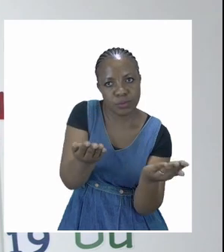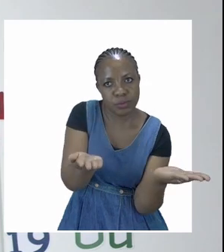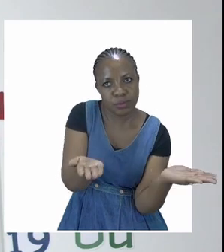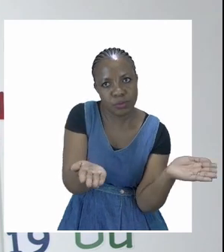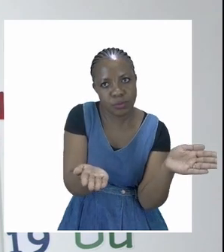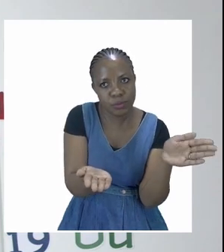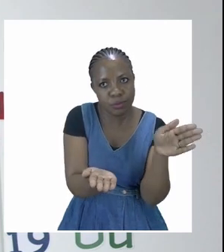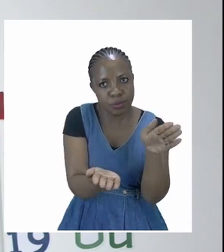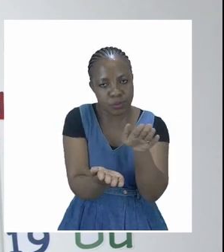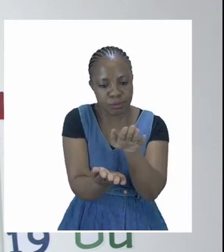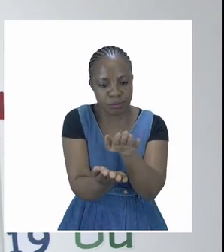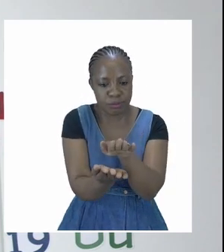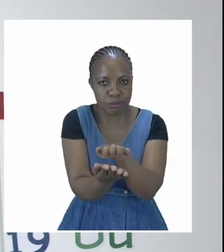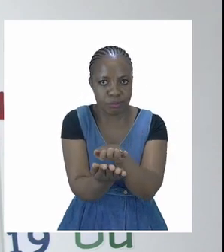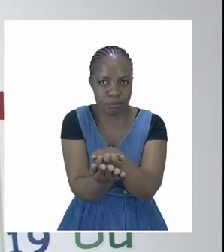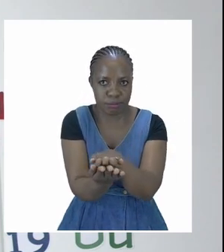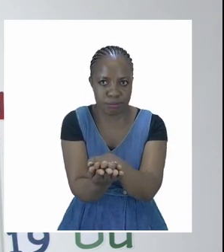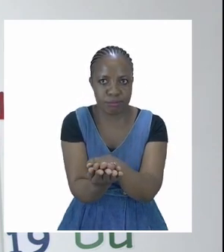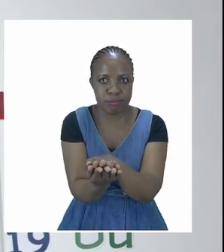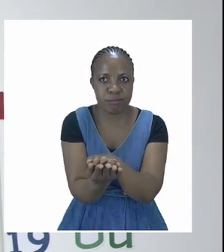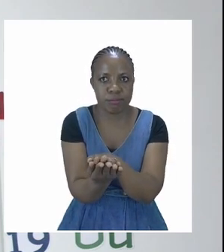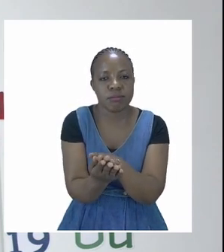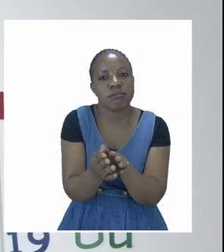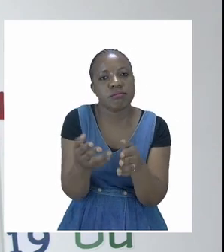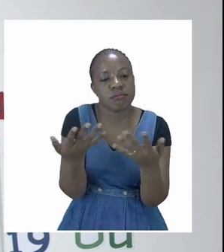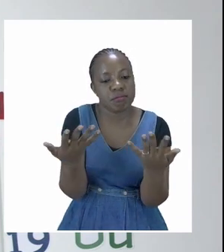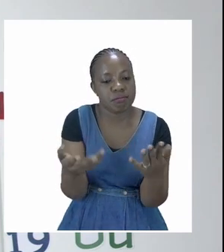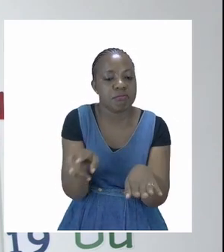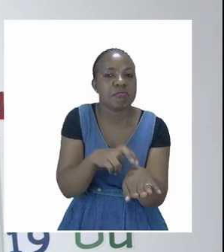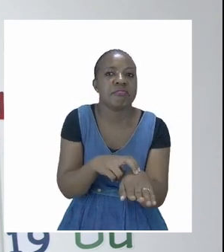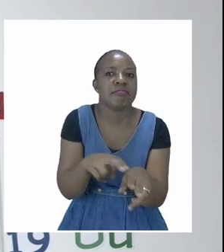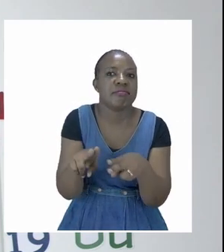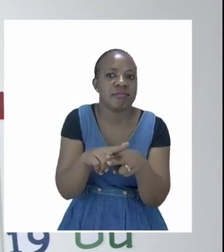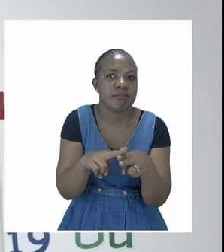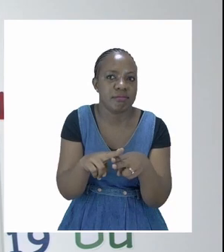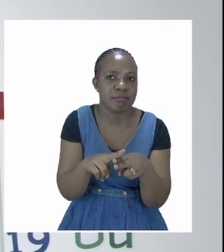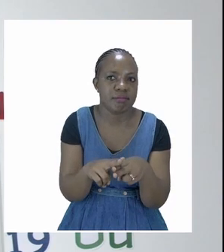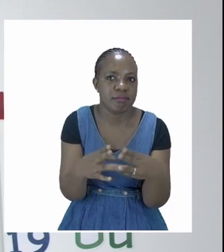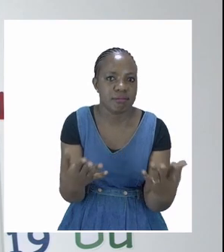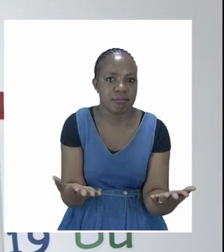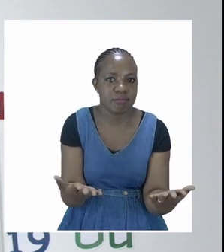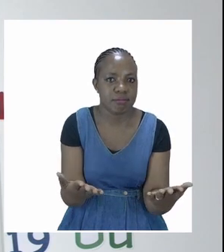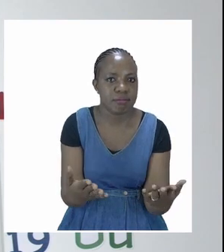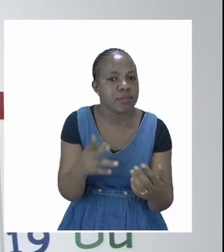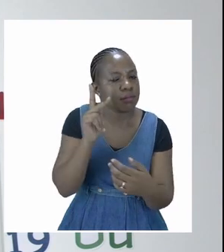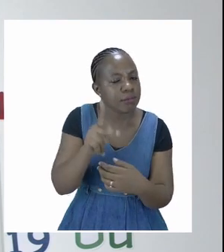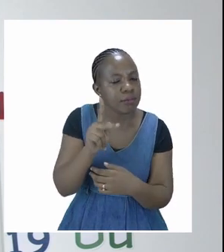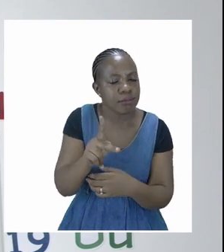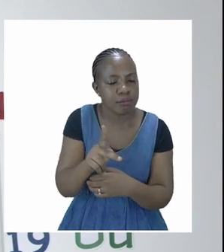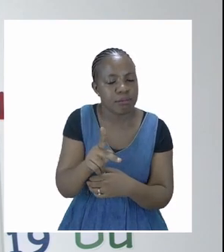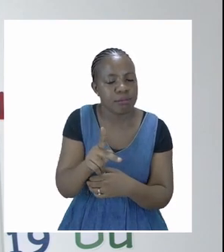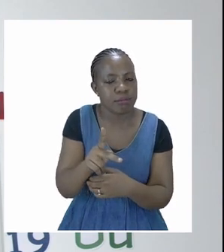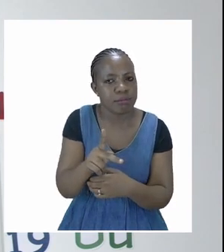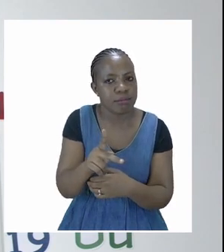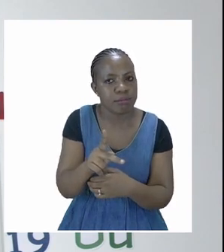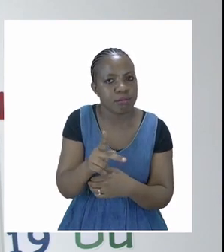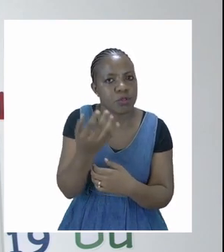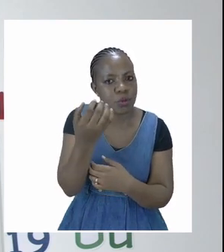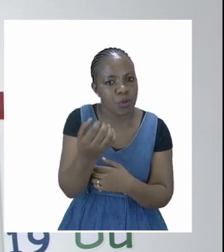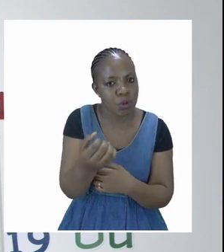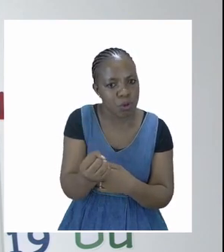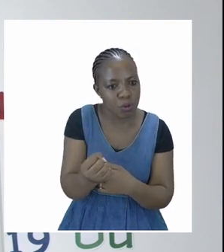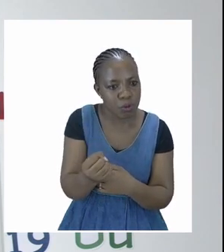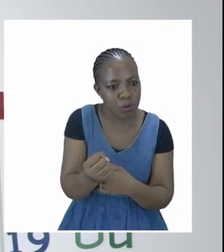it for ready to use. But there is more. We are also available on